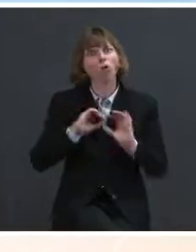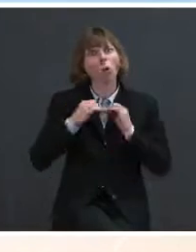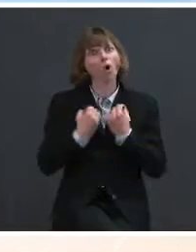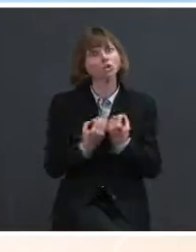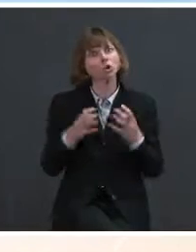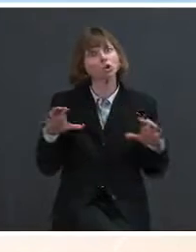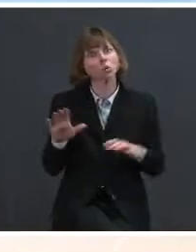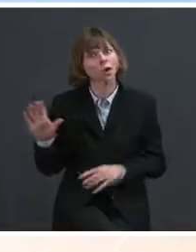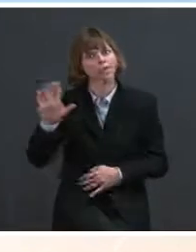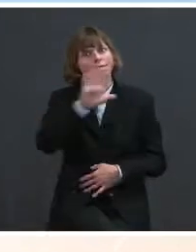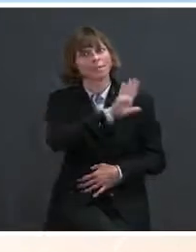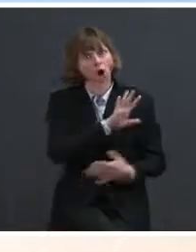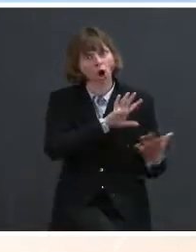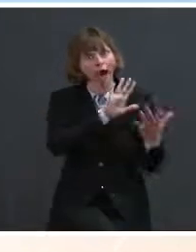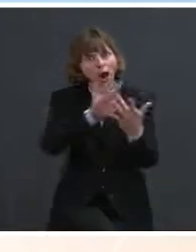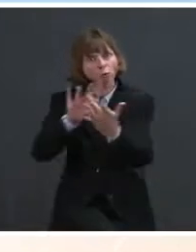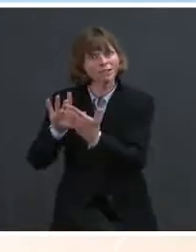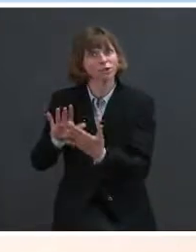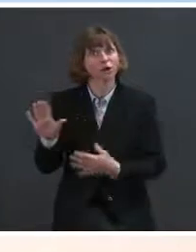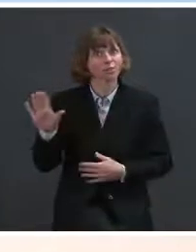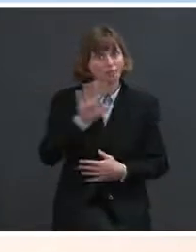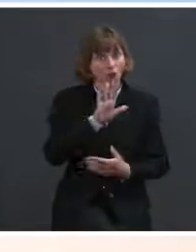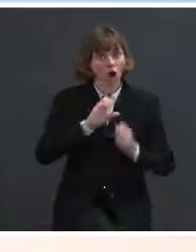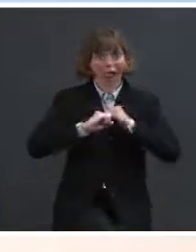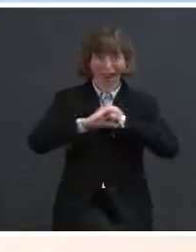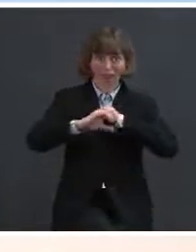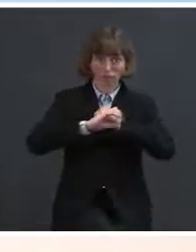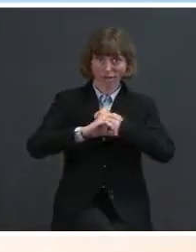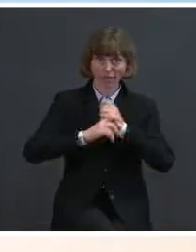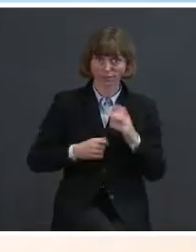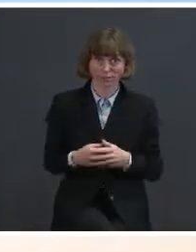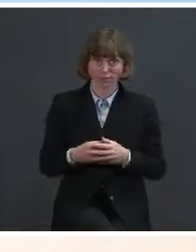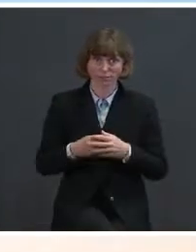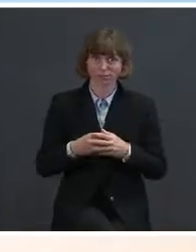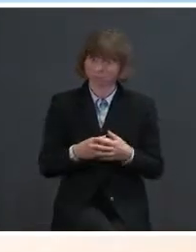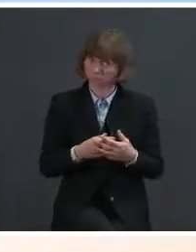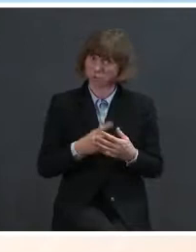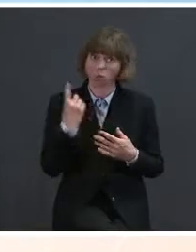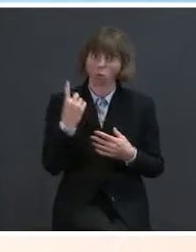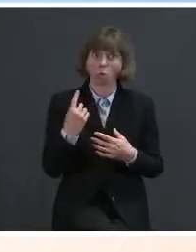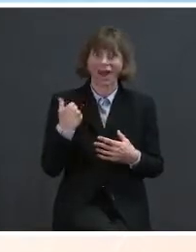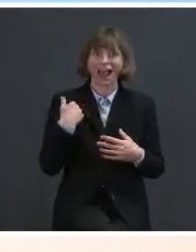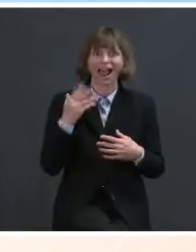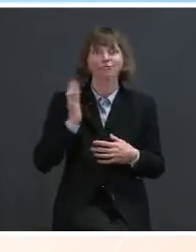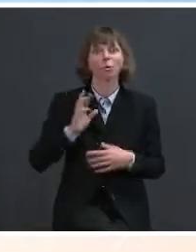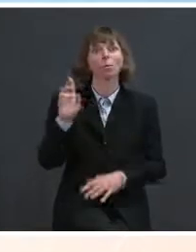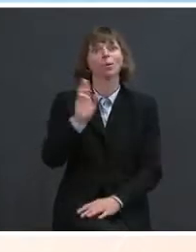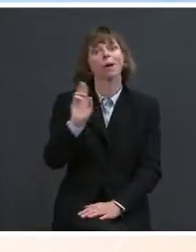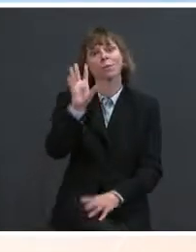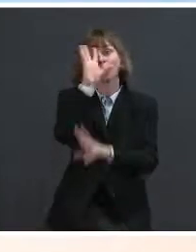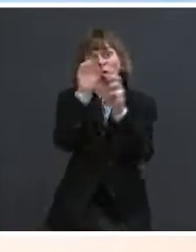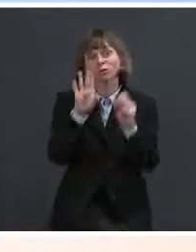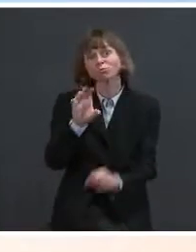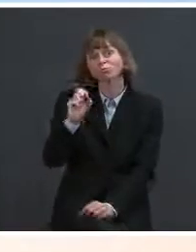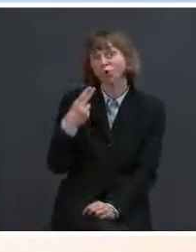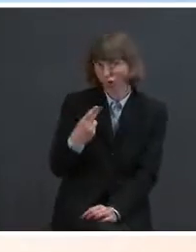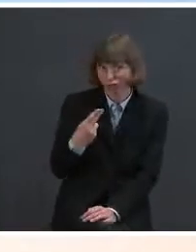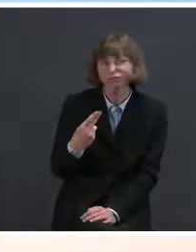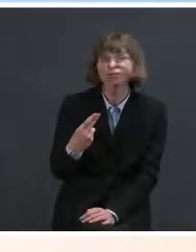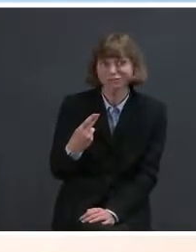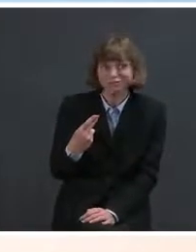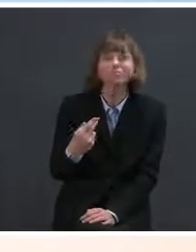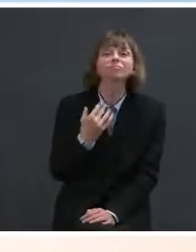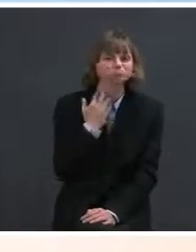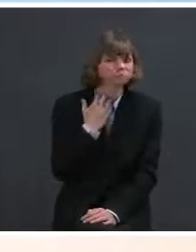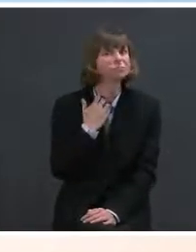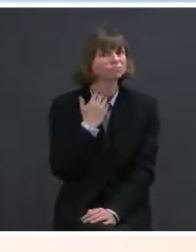outreach, doing ads and things along those lines, one that featured former Republican President Bush and others, and I think that kind of